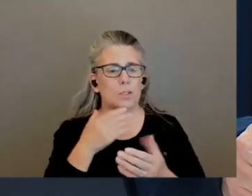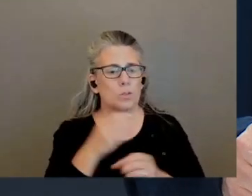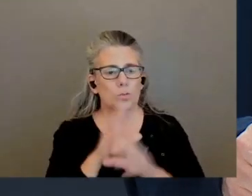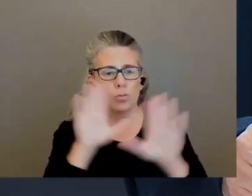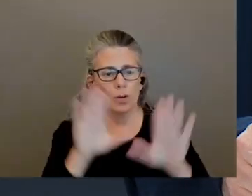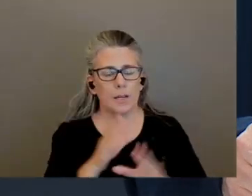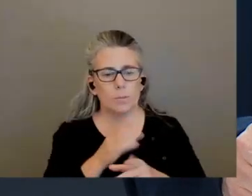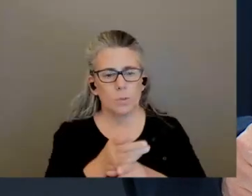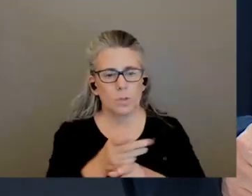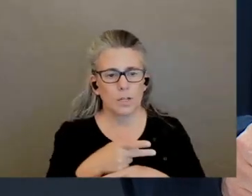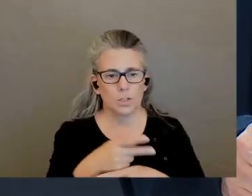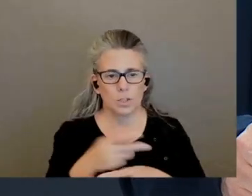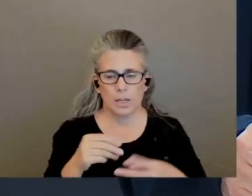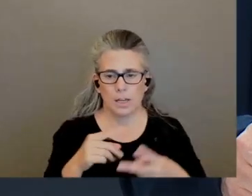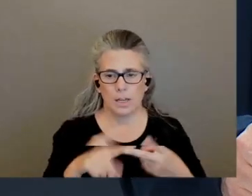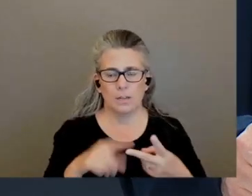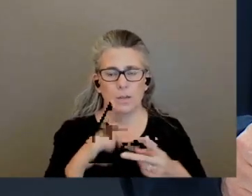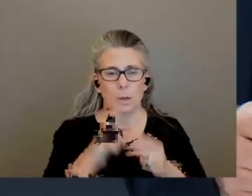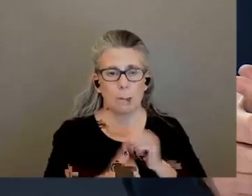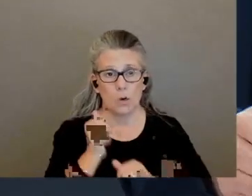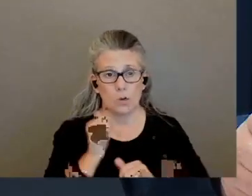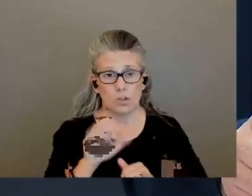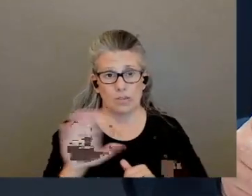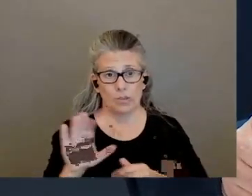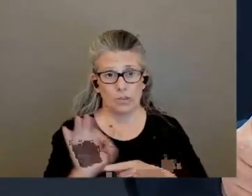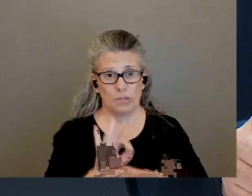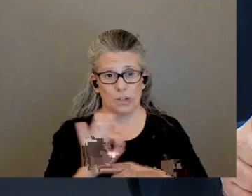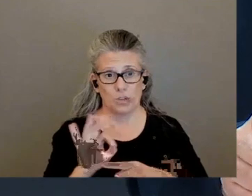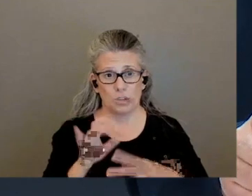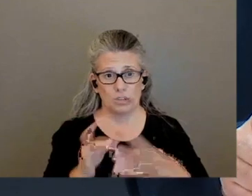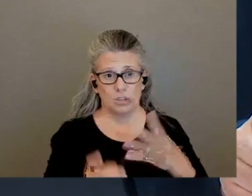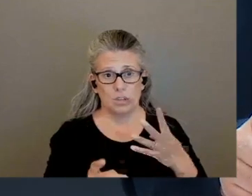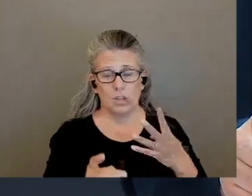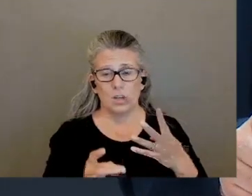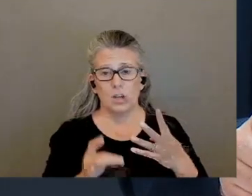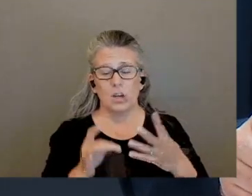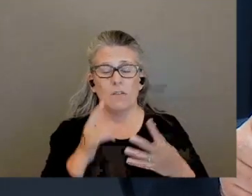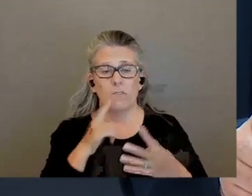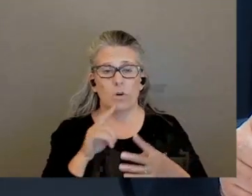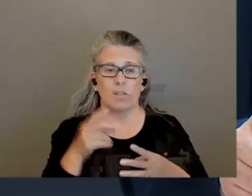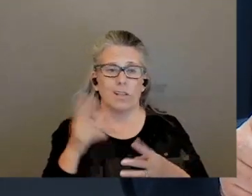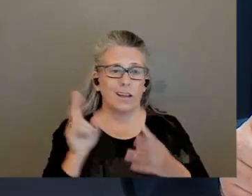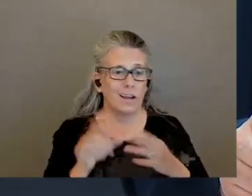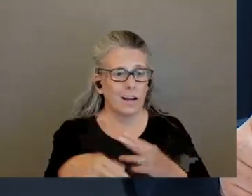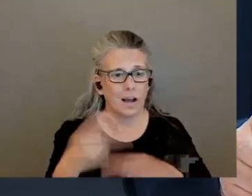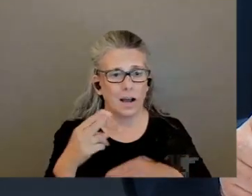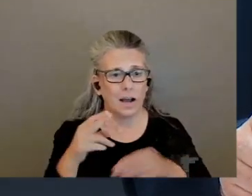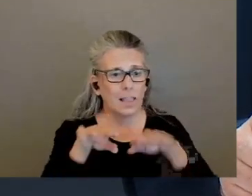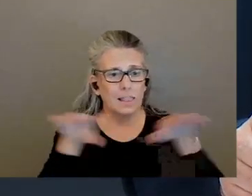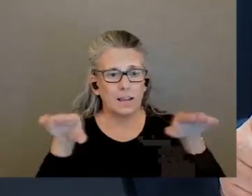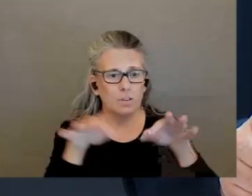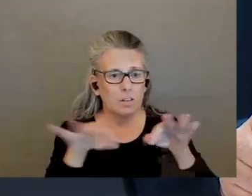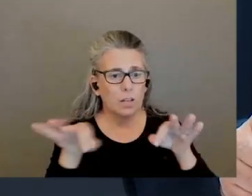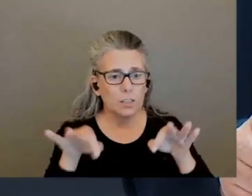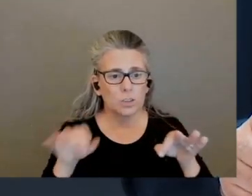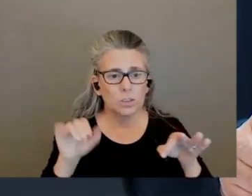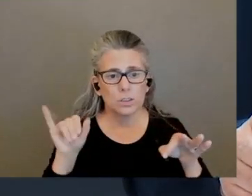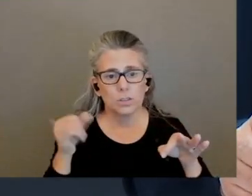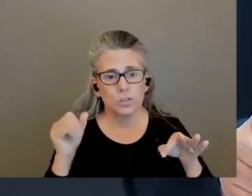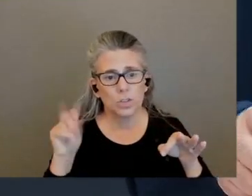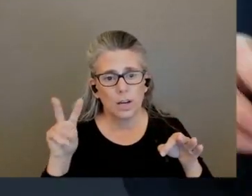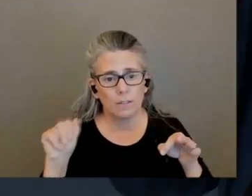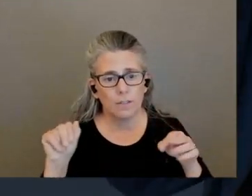most of the Lambda functions that are written in high-level languages like Java, PHP, Node.js,